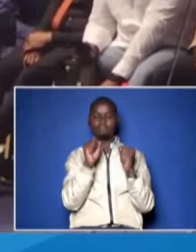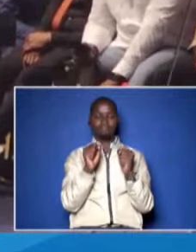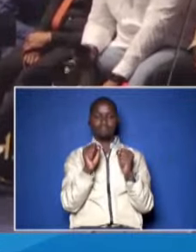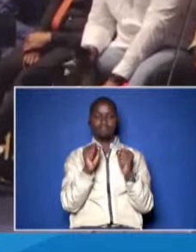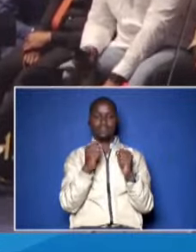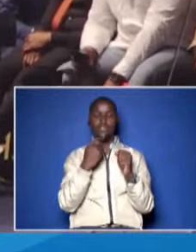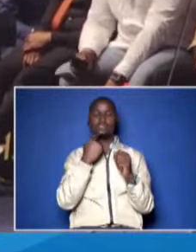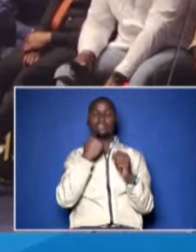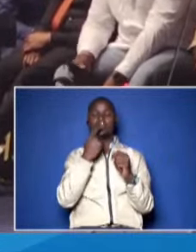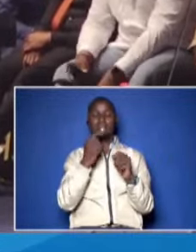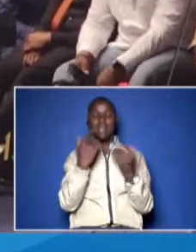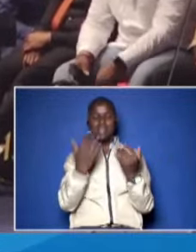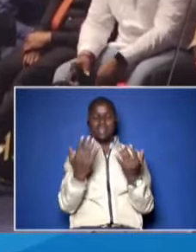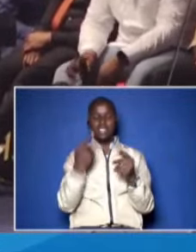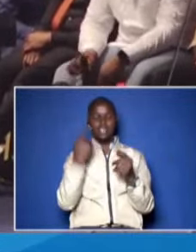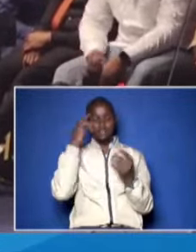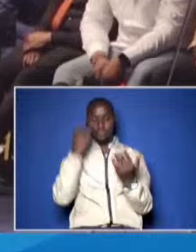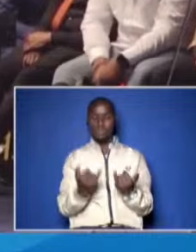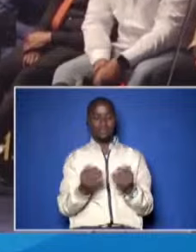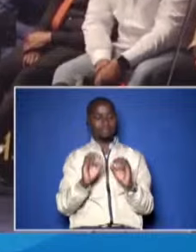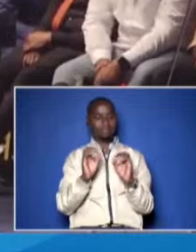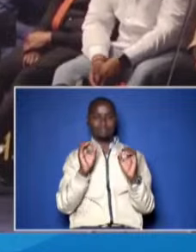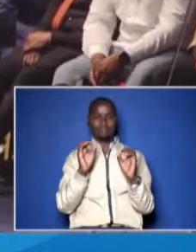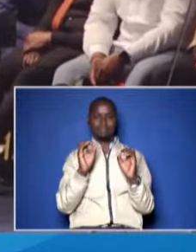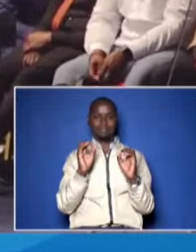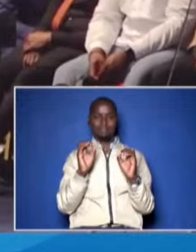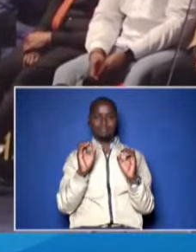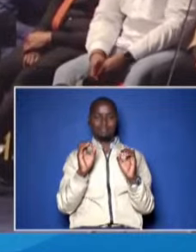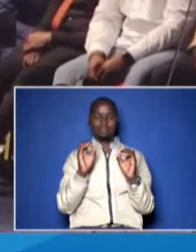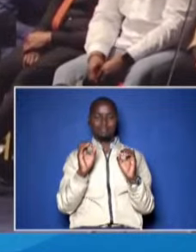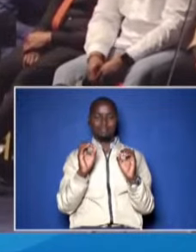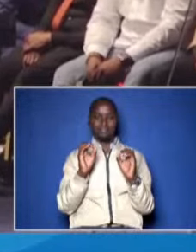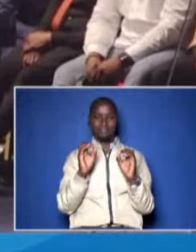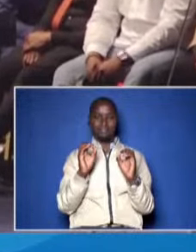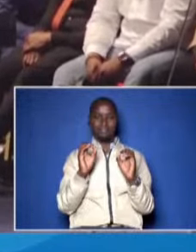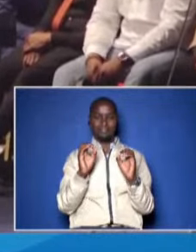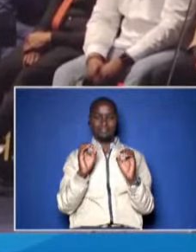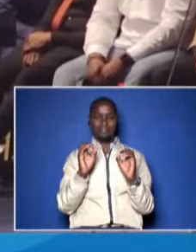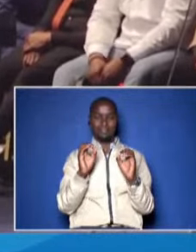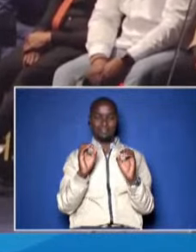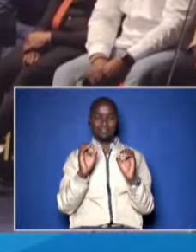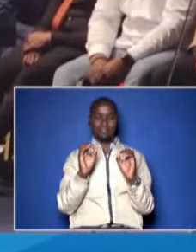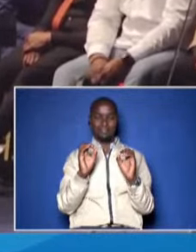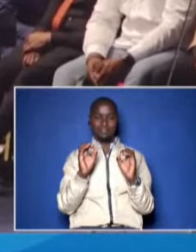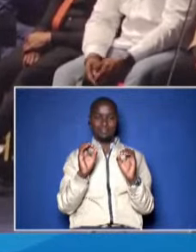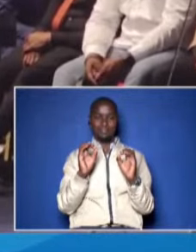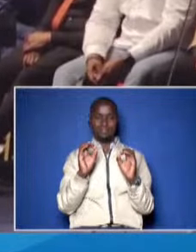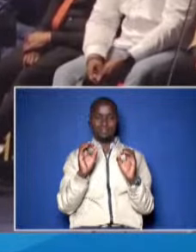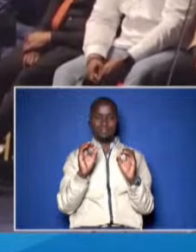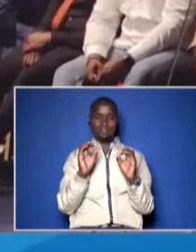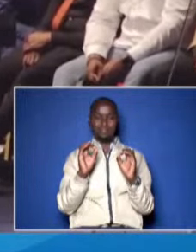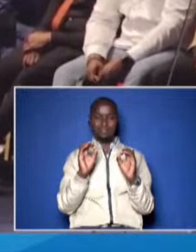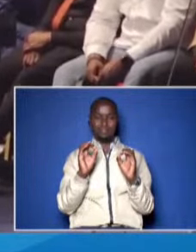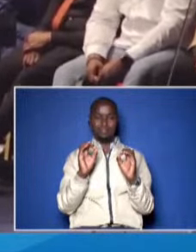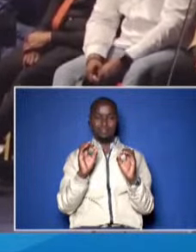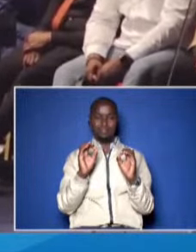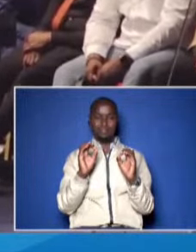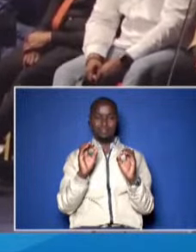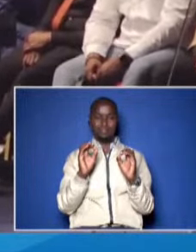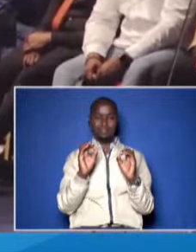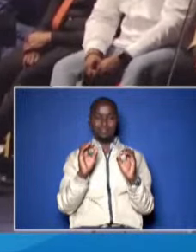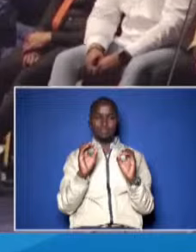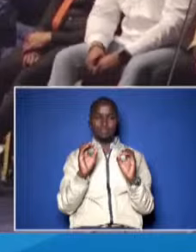needs people somehow think that in an age of scientific achievement when knowledge has increased more in the past